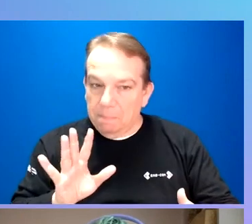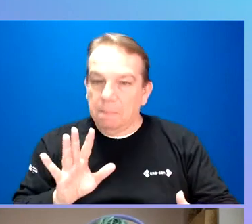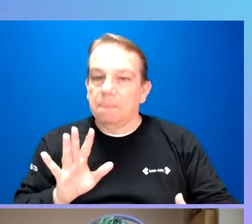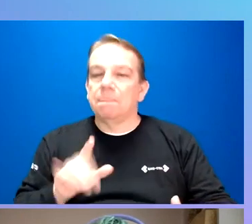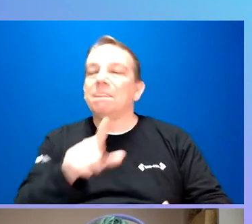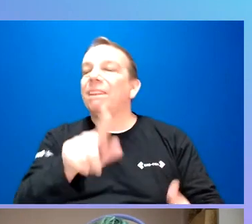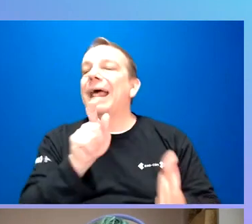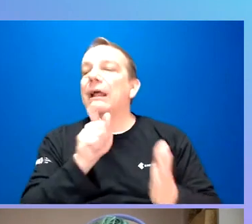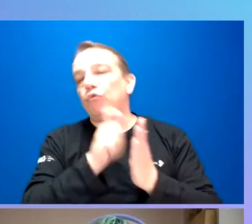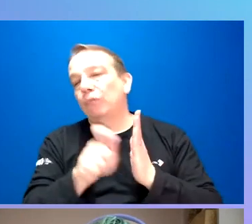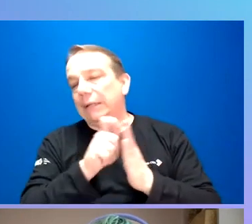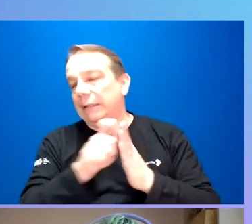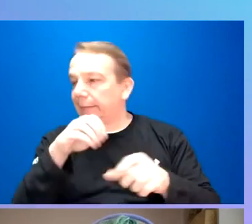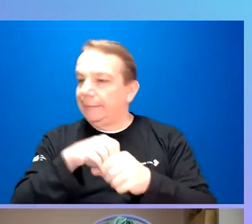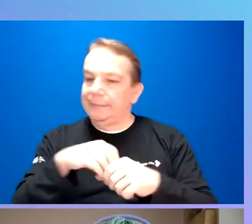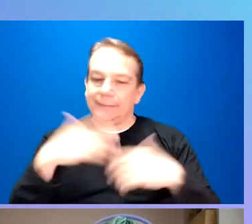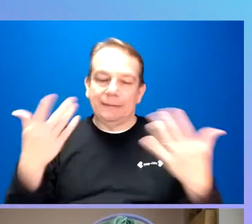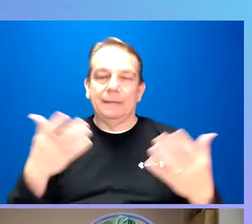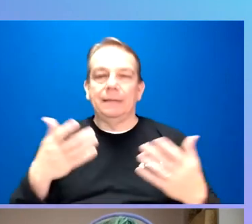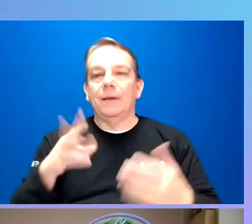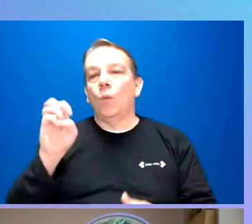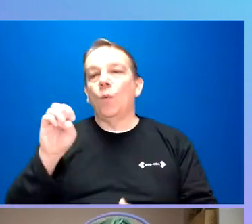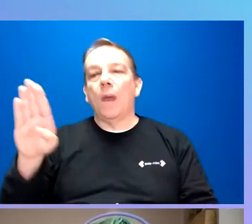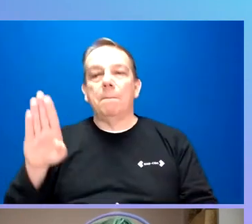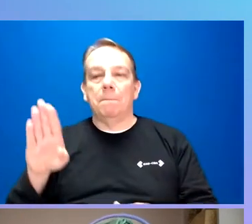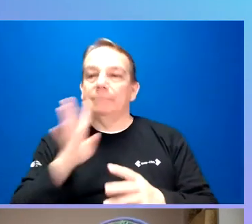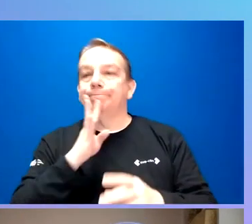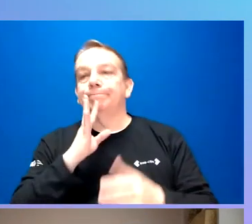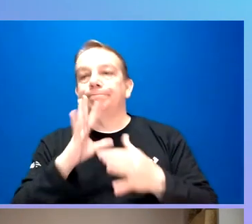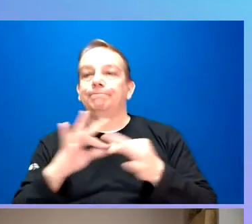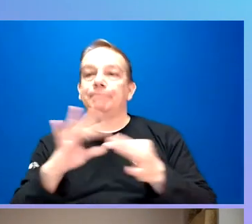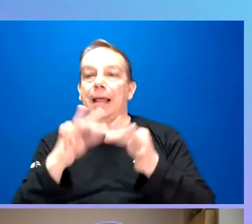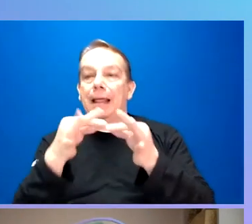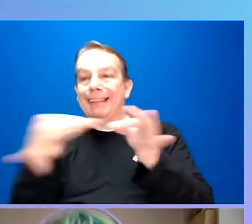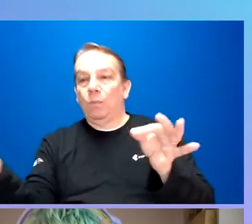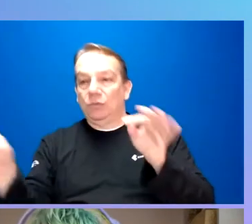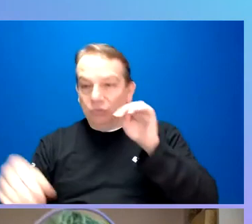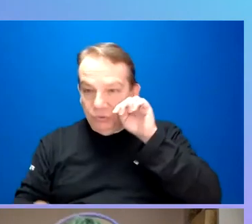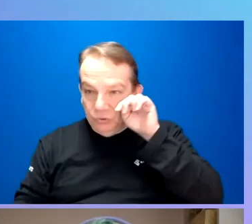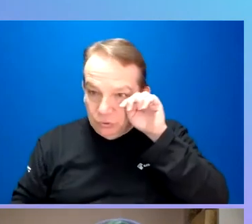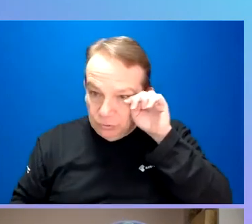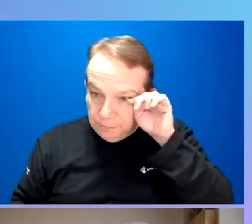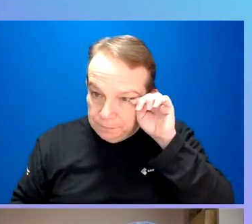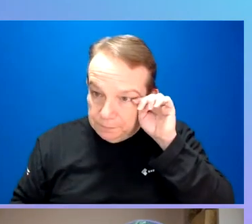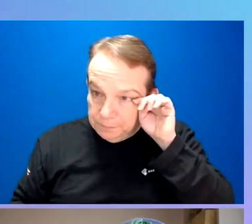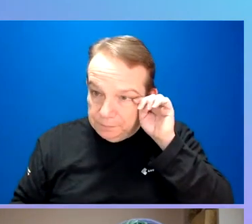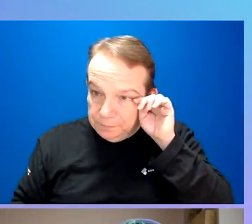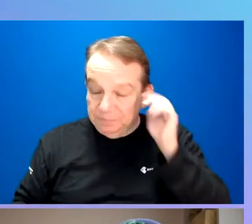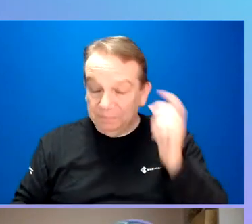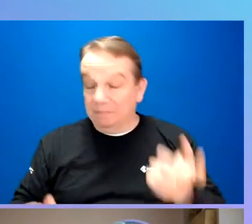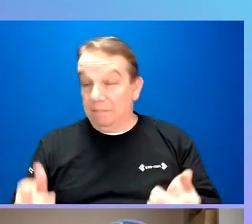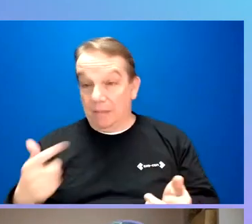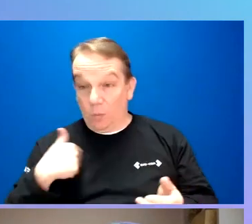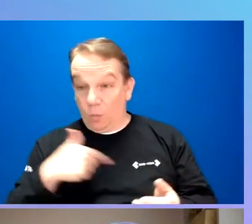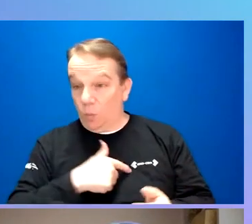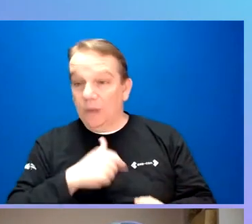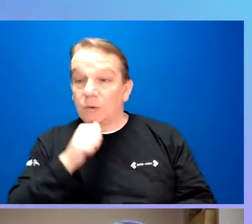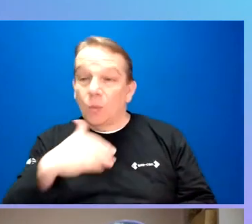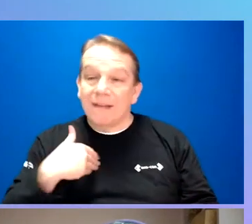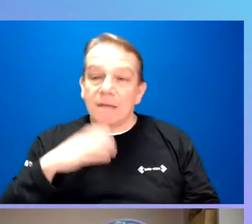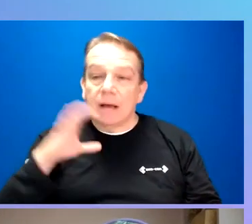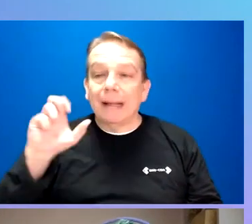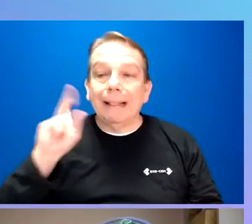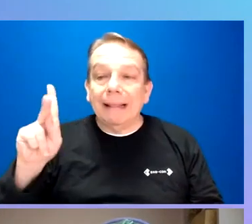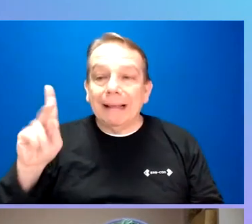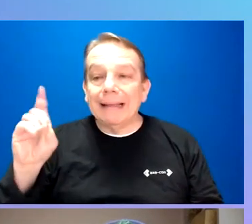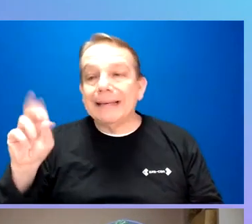written in a web kind of focused presentation. So we don't necessarily have click down and click up